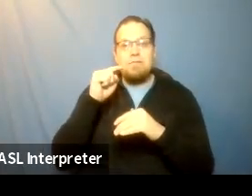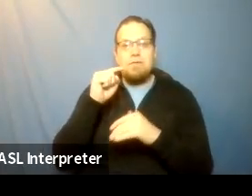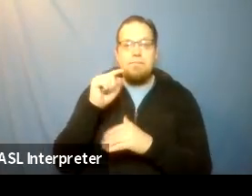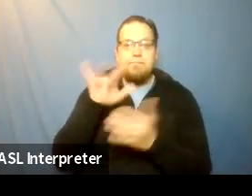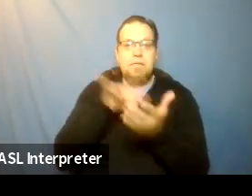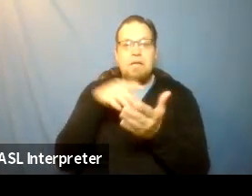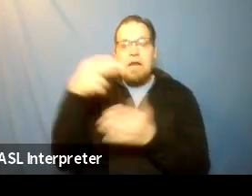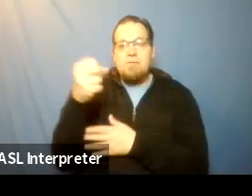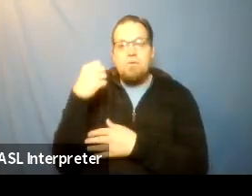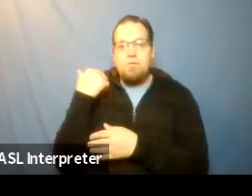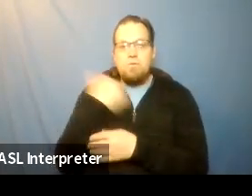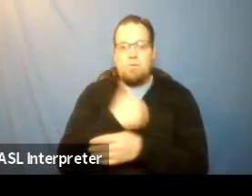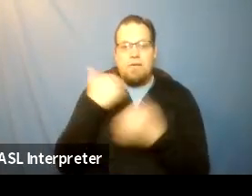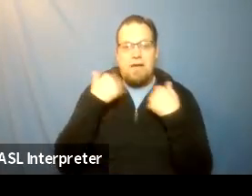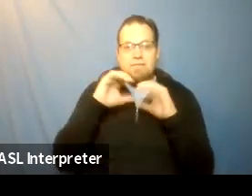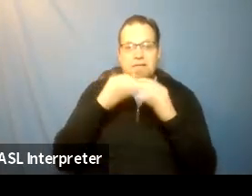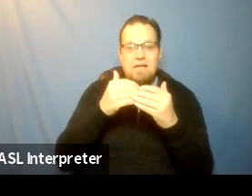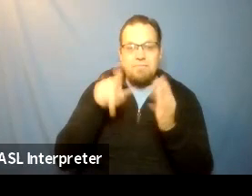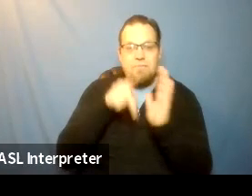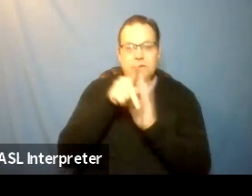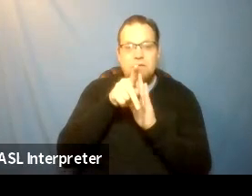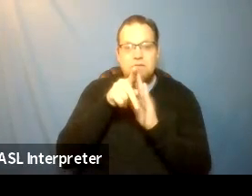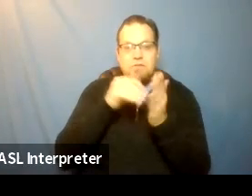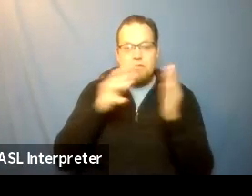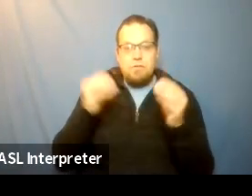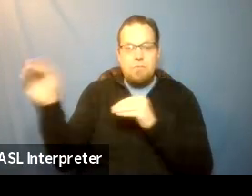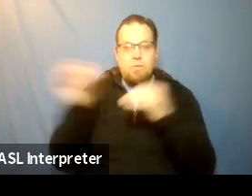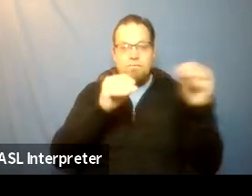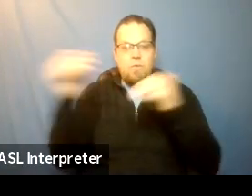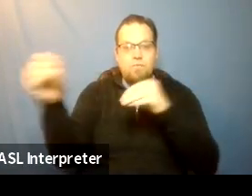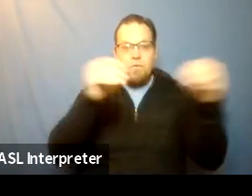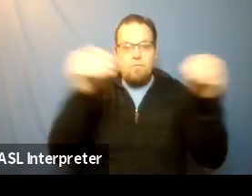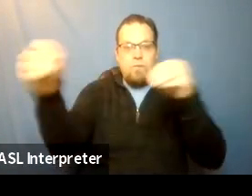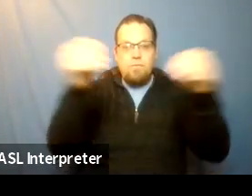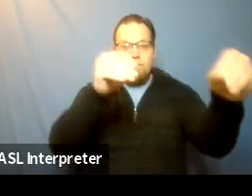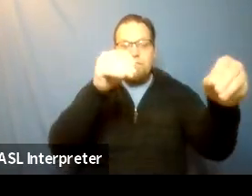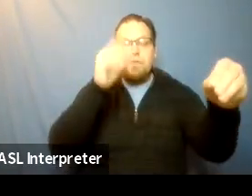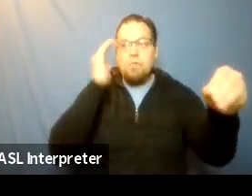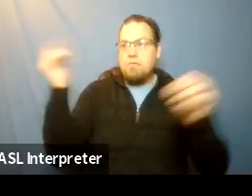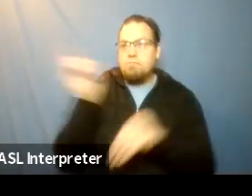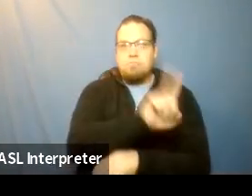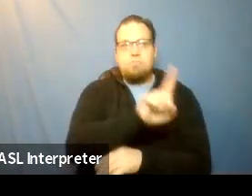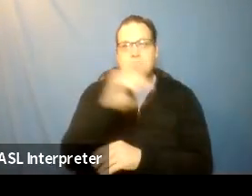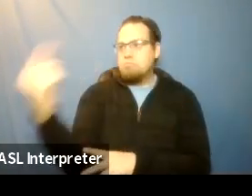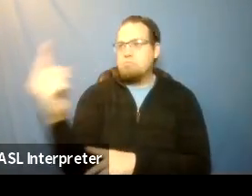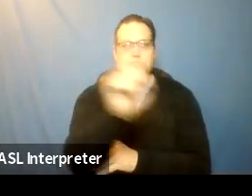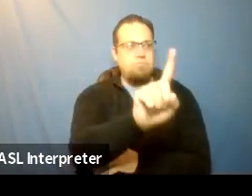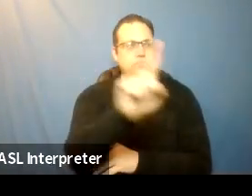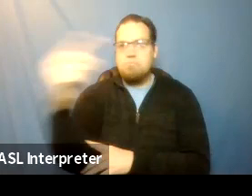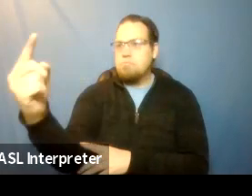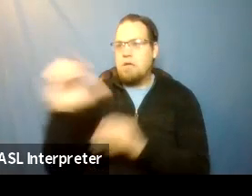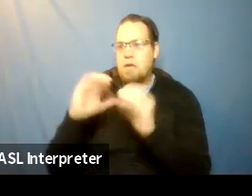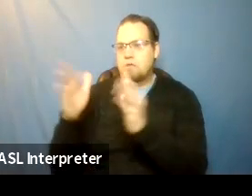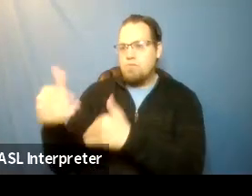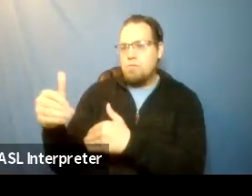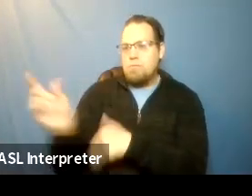you know, we have class periods and students move. They will be walking from one classroom to the next, and then be